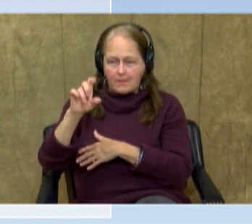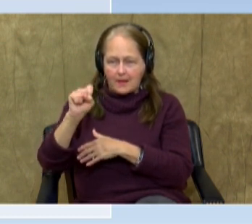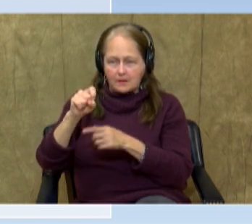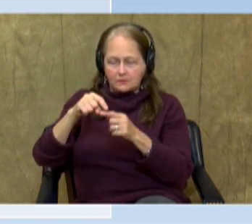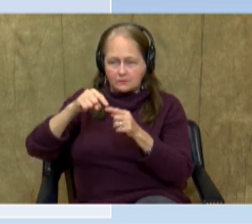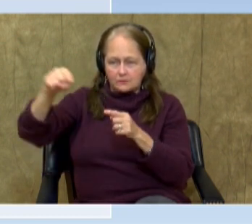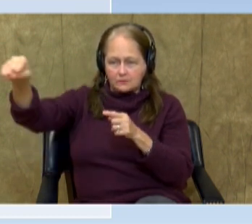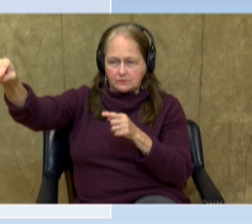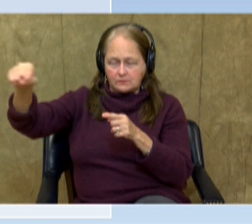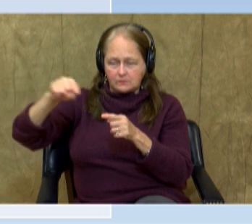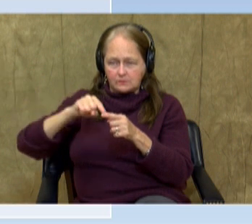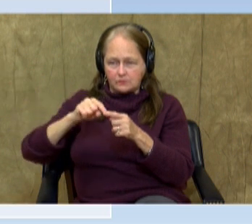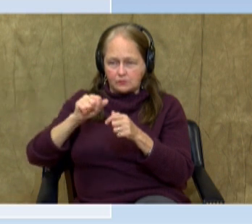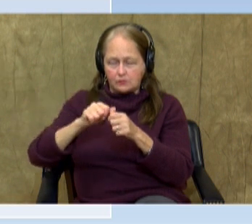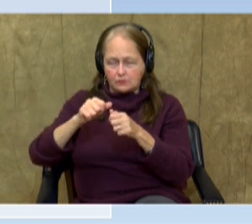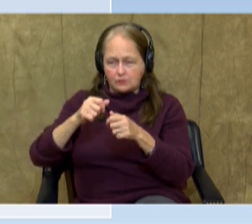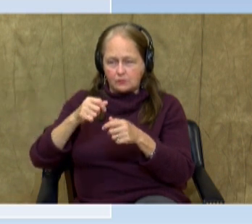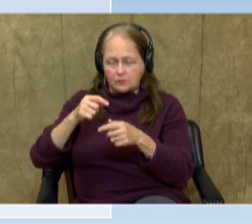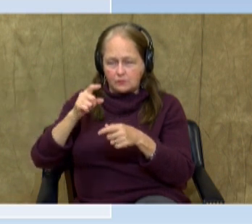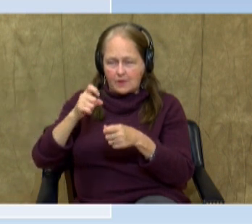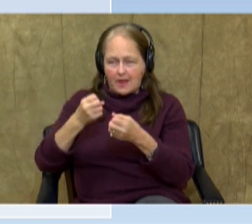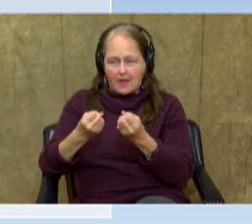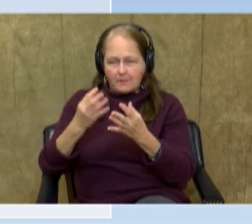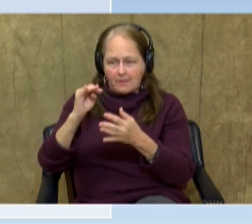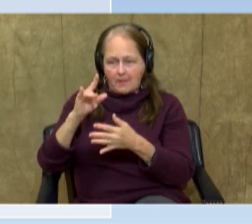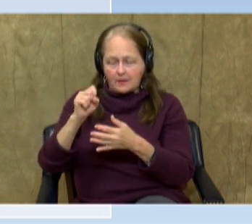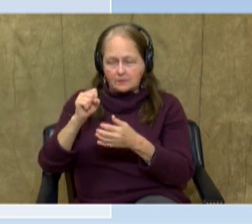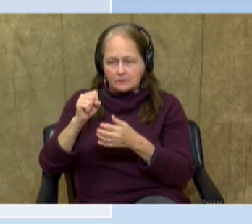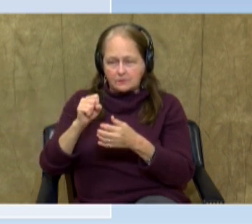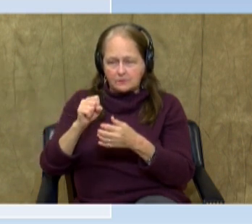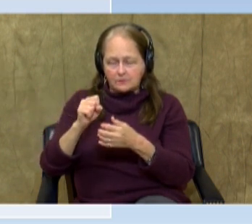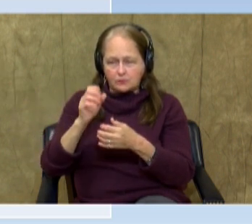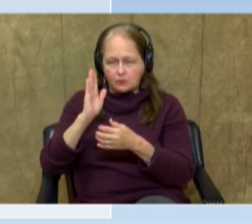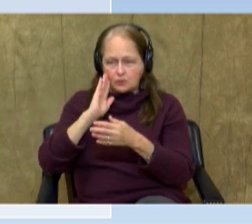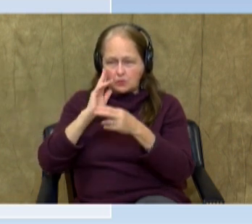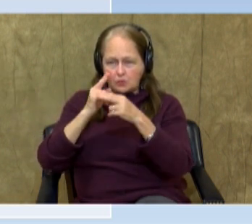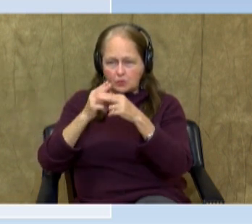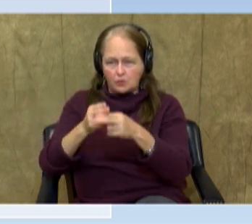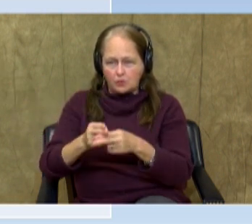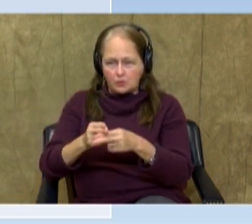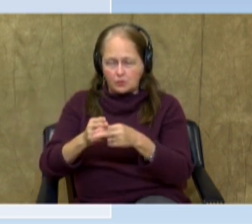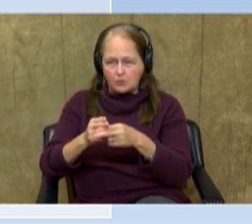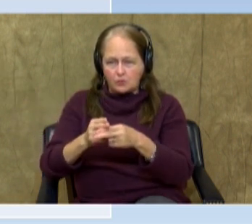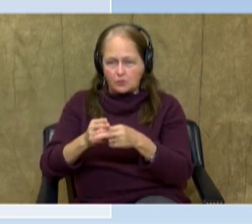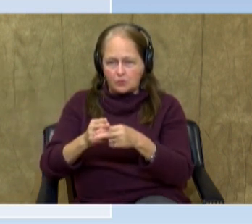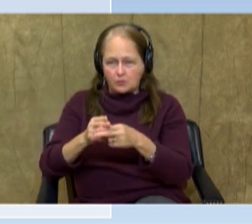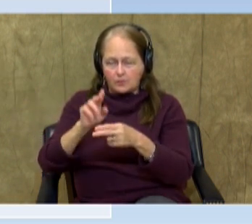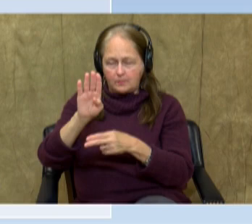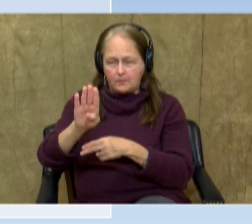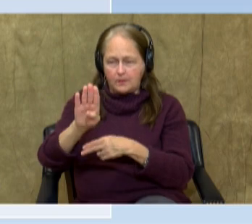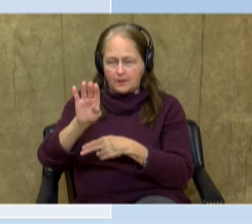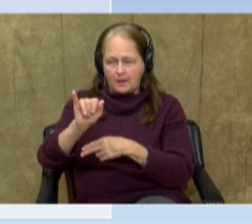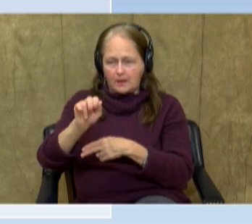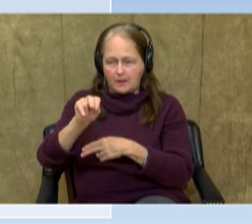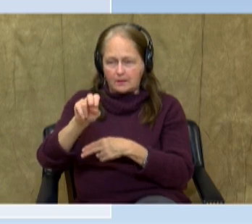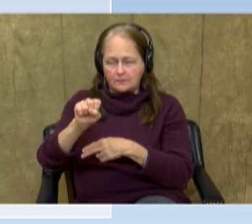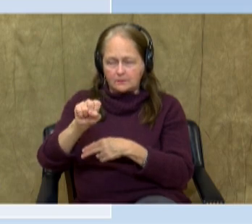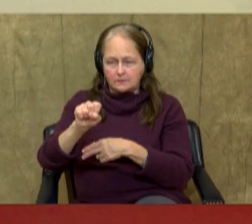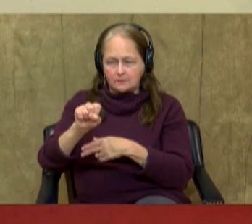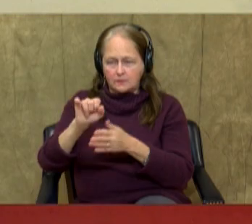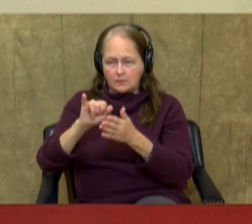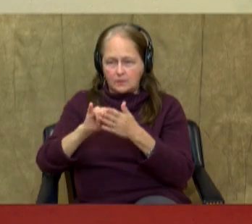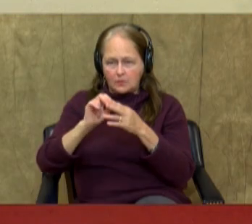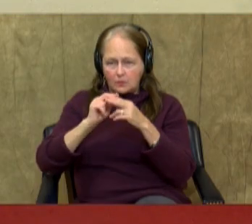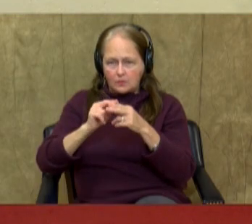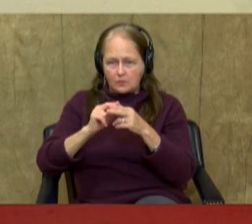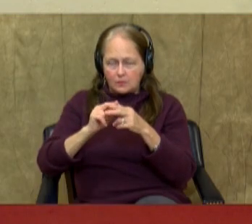traveled during spring break. We must first create bins, or intervals, to place the numbers in. Okay, these